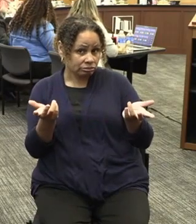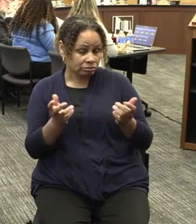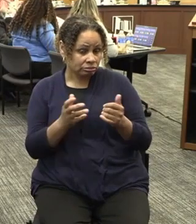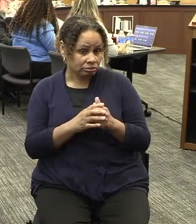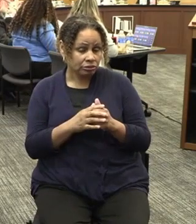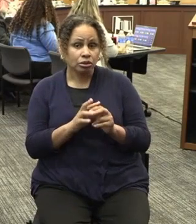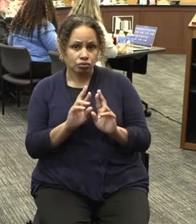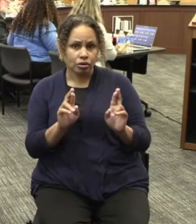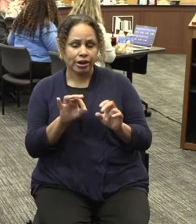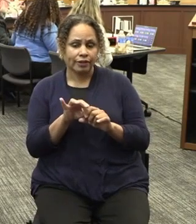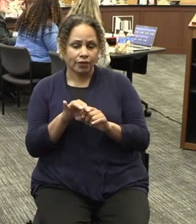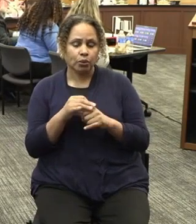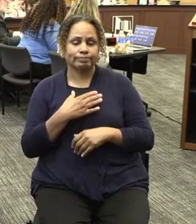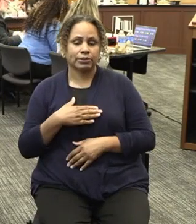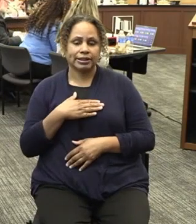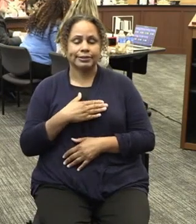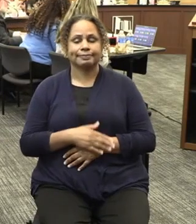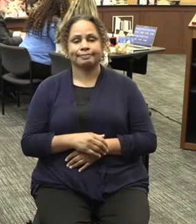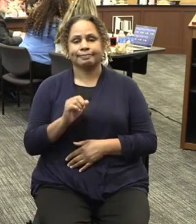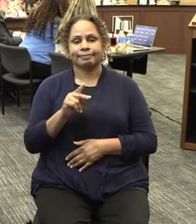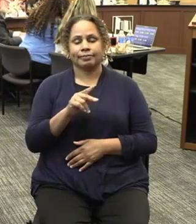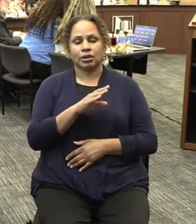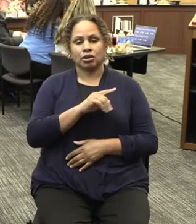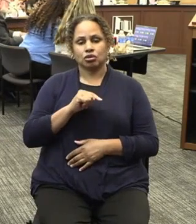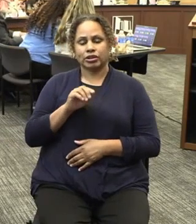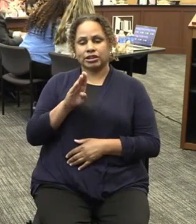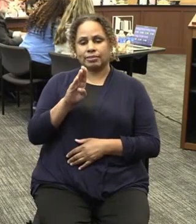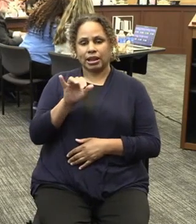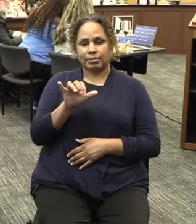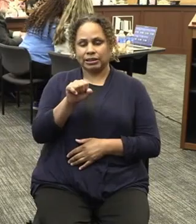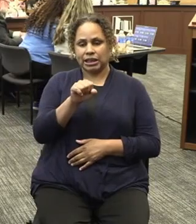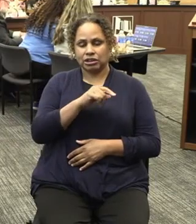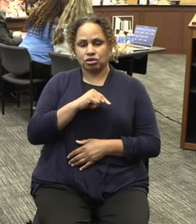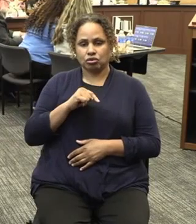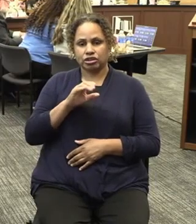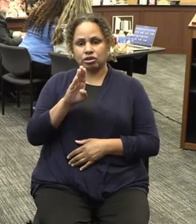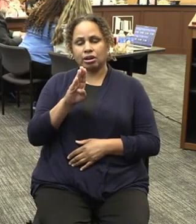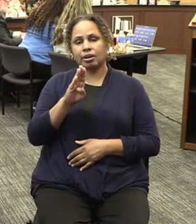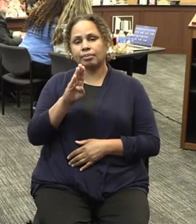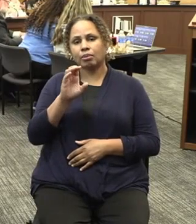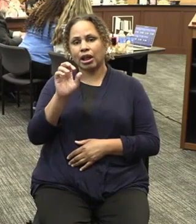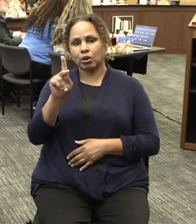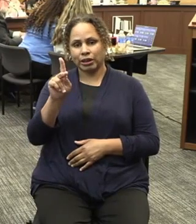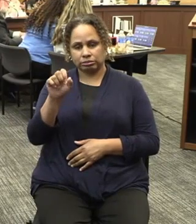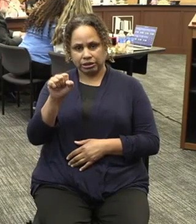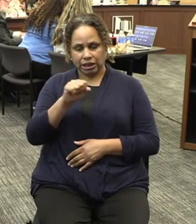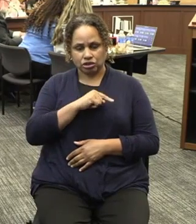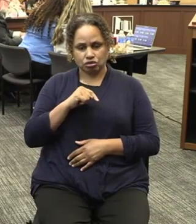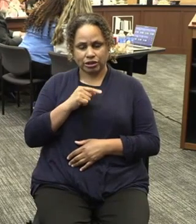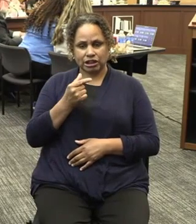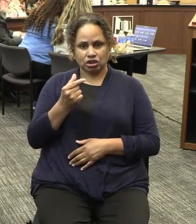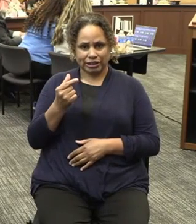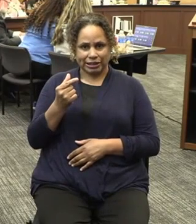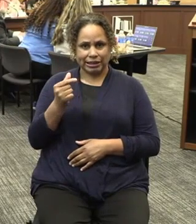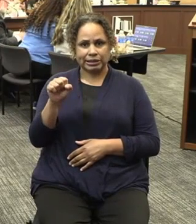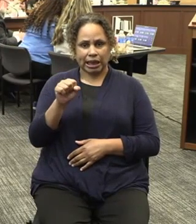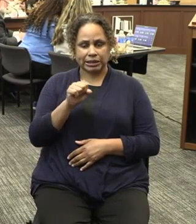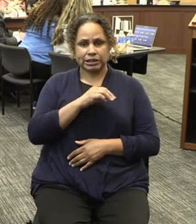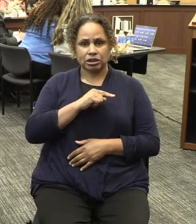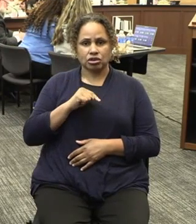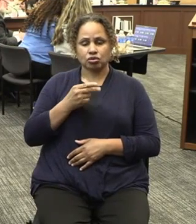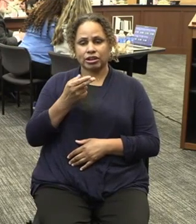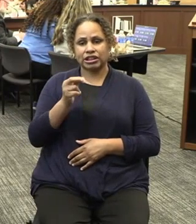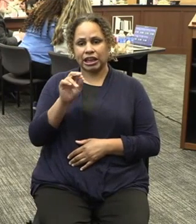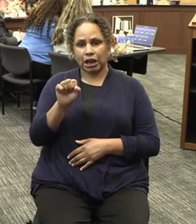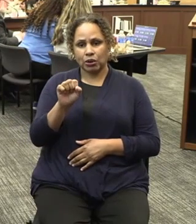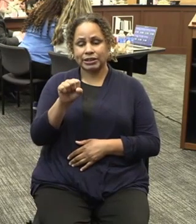We're ready to vote, please, Monique. Okay, trustee Bottomley, Yes. trustee Broderick, Yes. trustee Garcia again, Yes. trustee